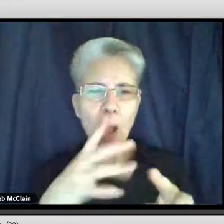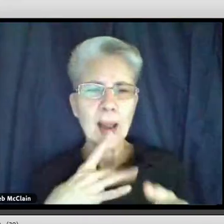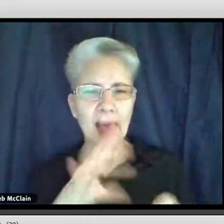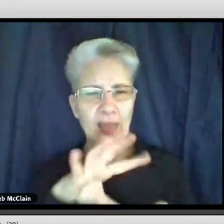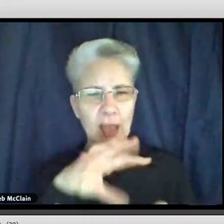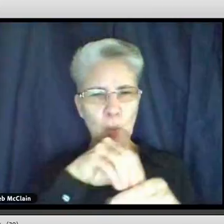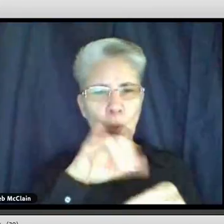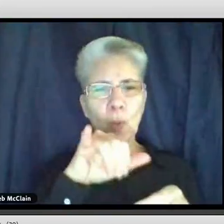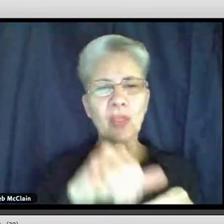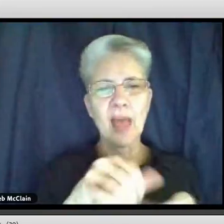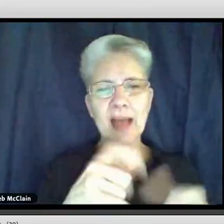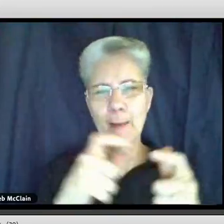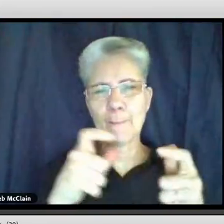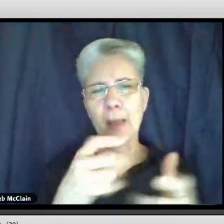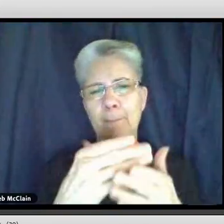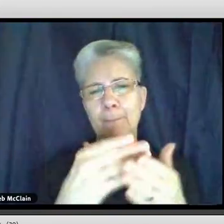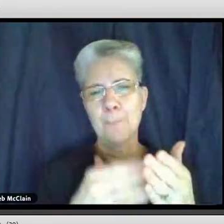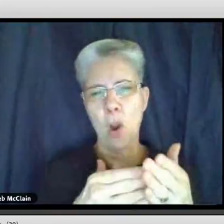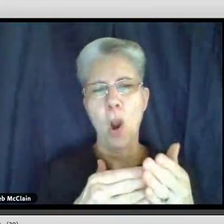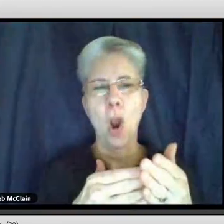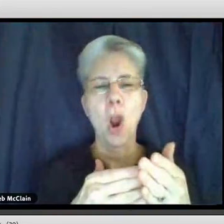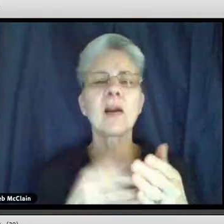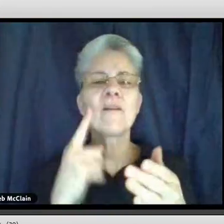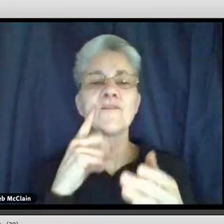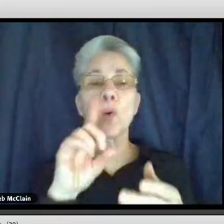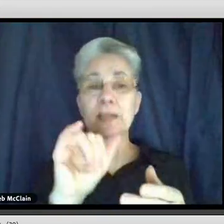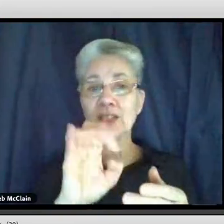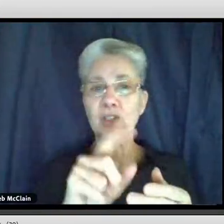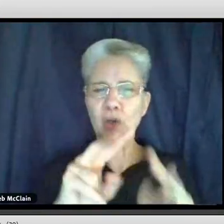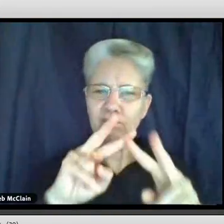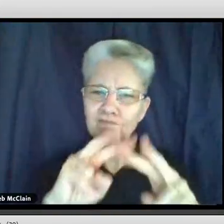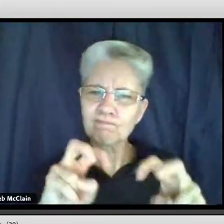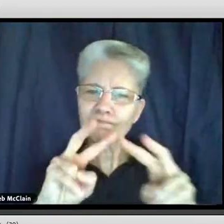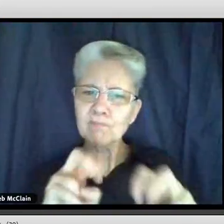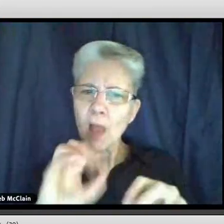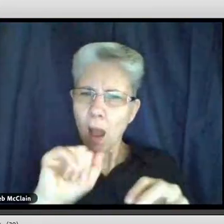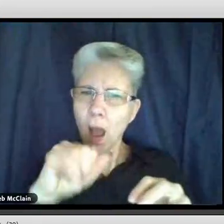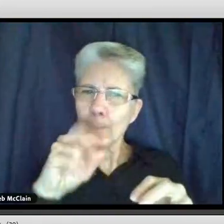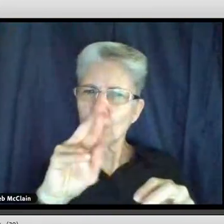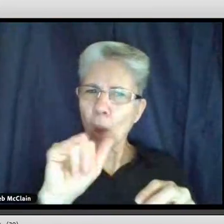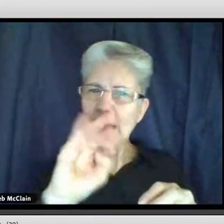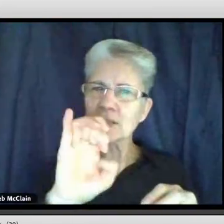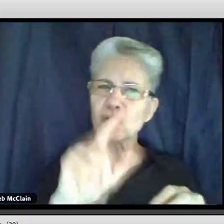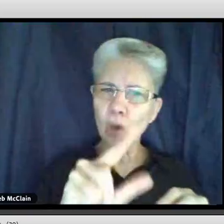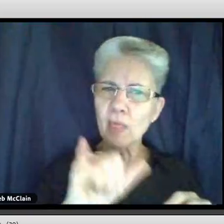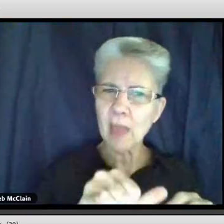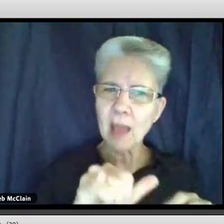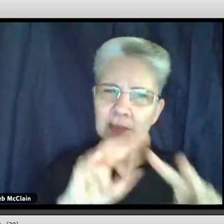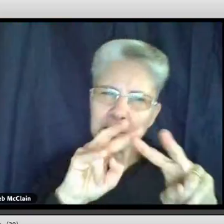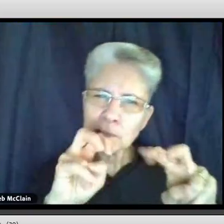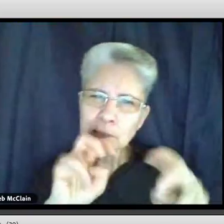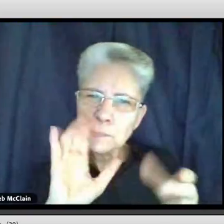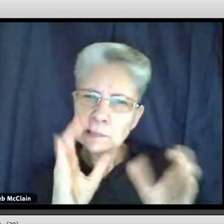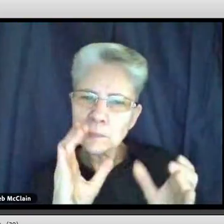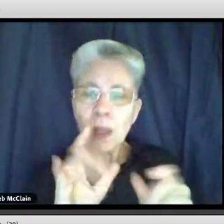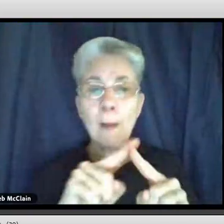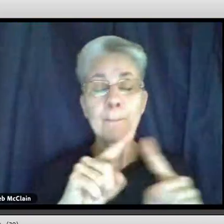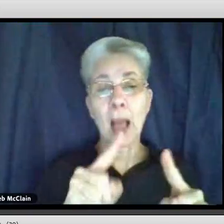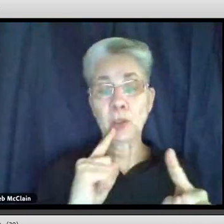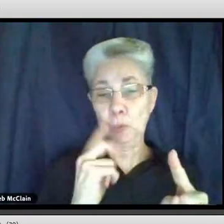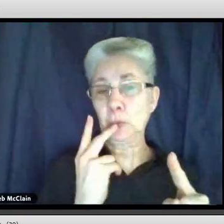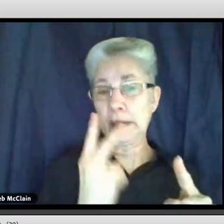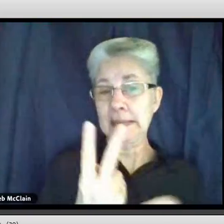That's a big part of born digital access and preservation over time. But you